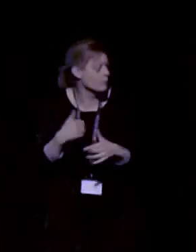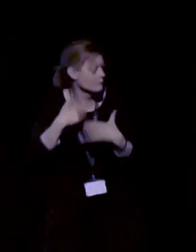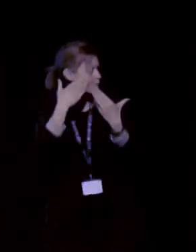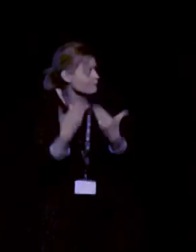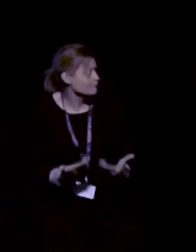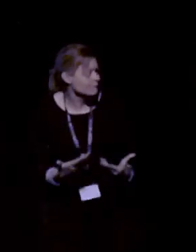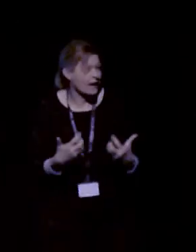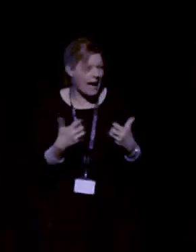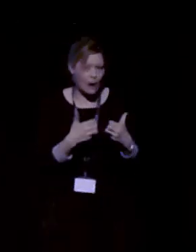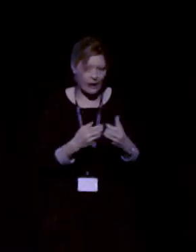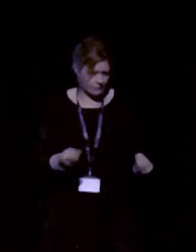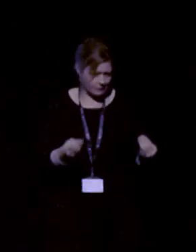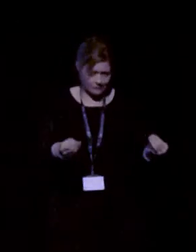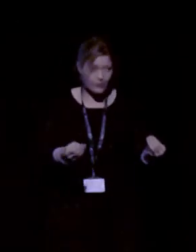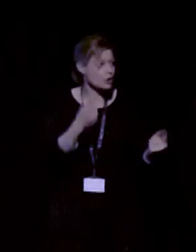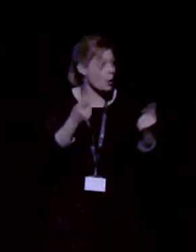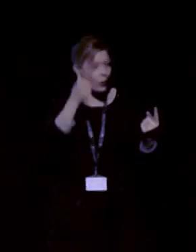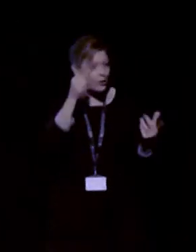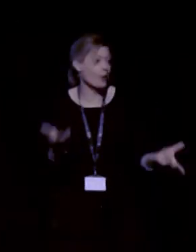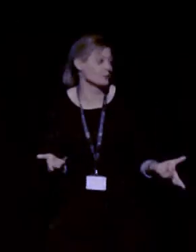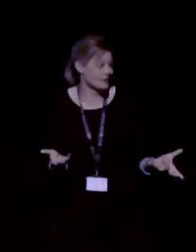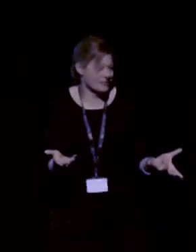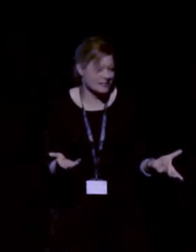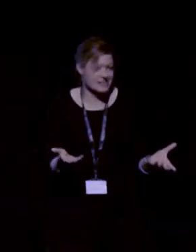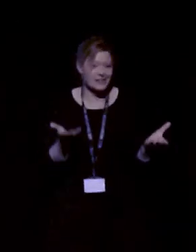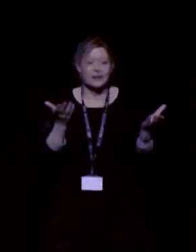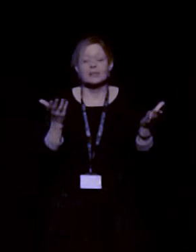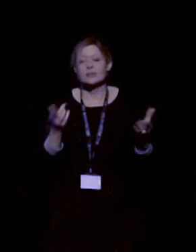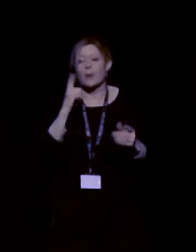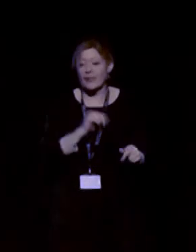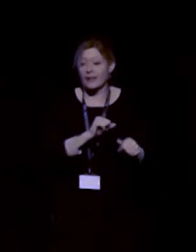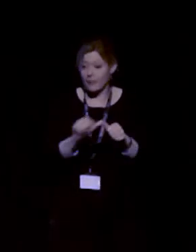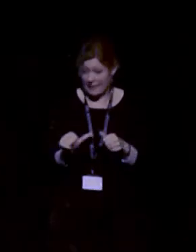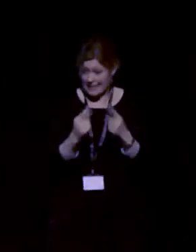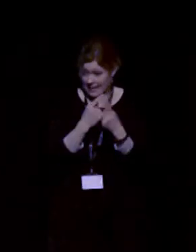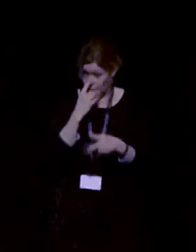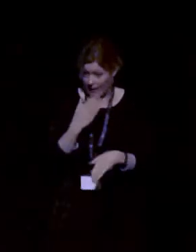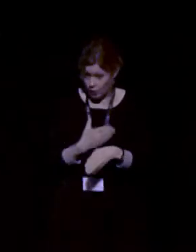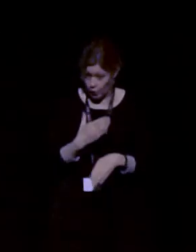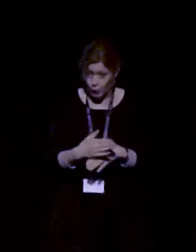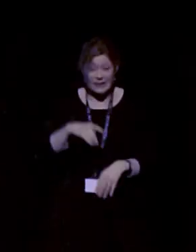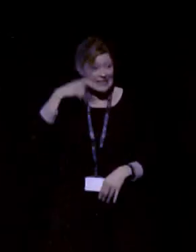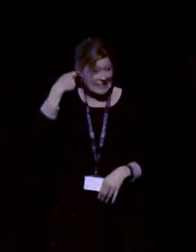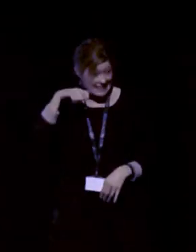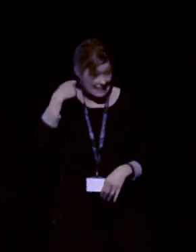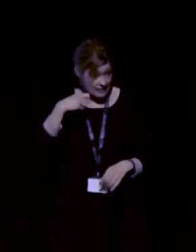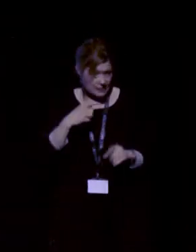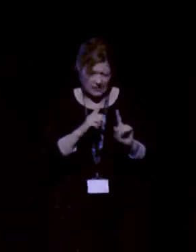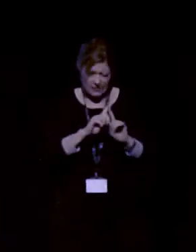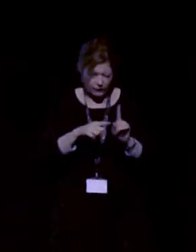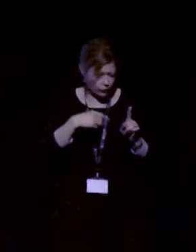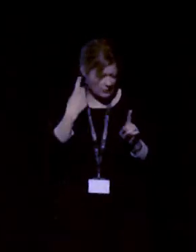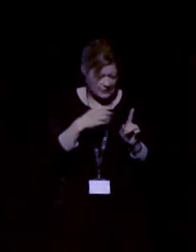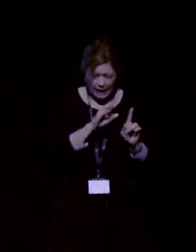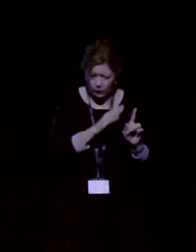So I think that the most valid thing that you can do is to compare different kinds of tinnitus sounds and see if